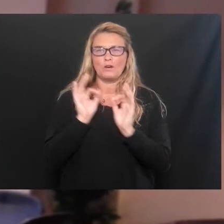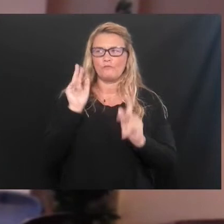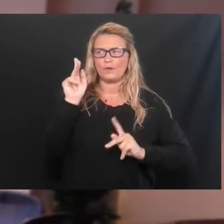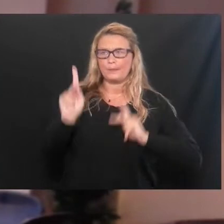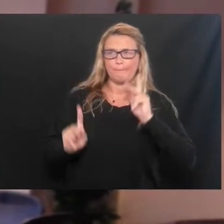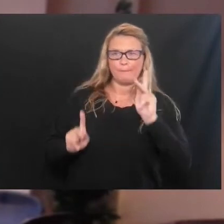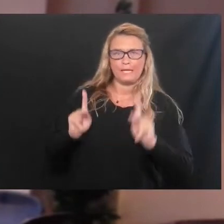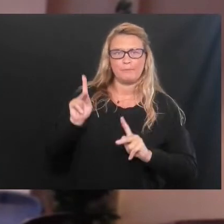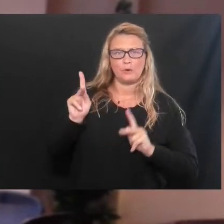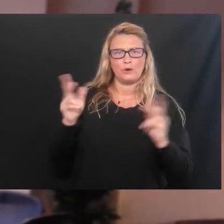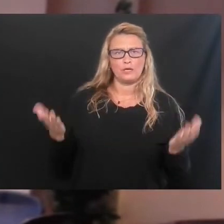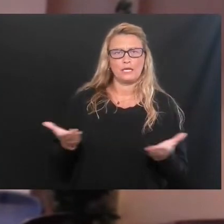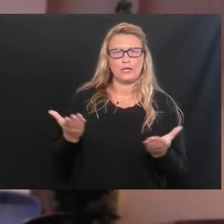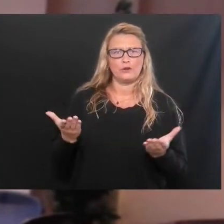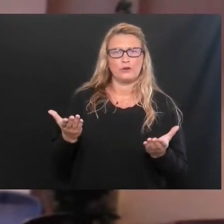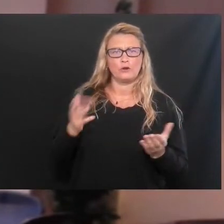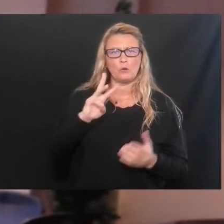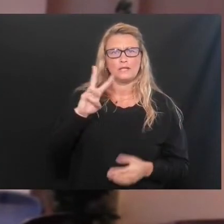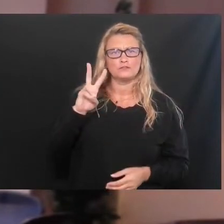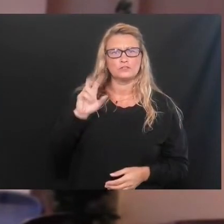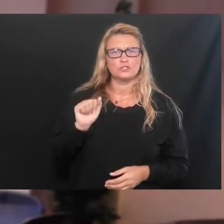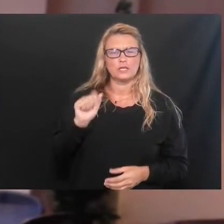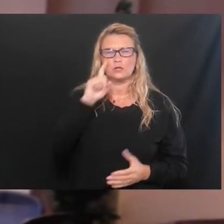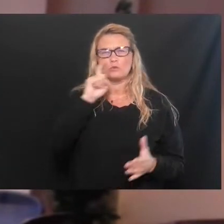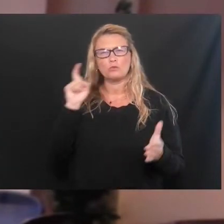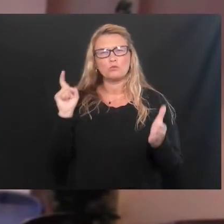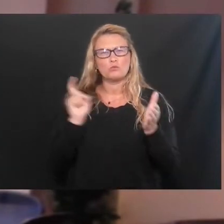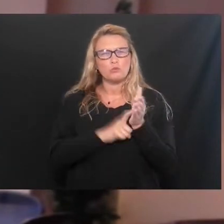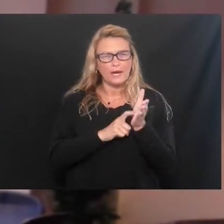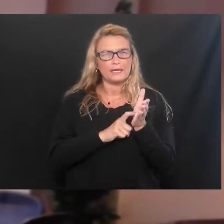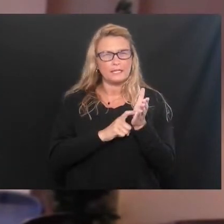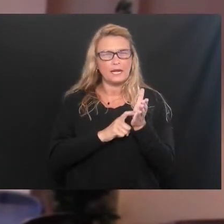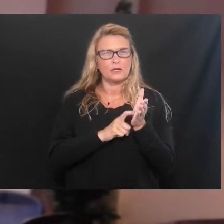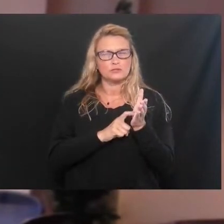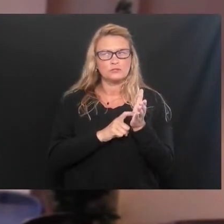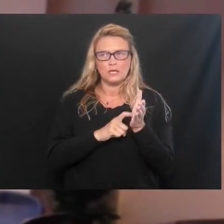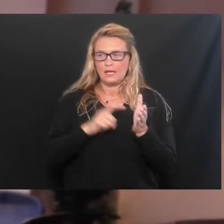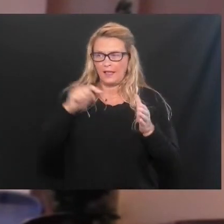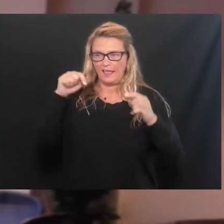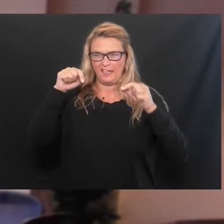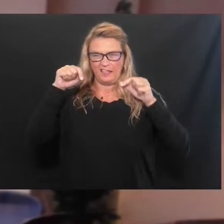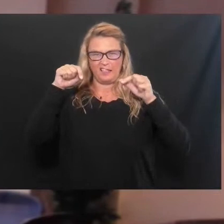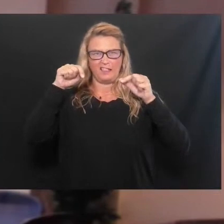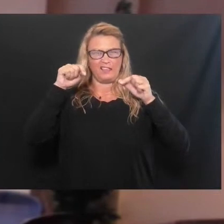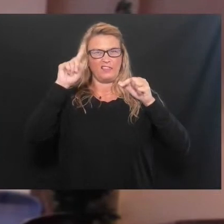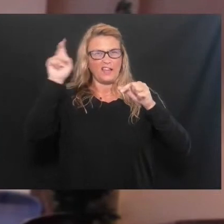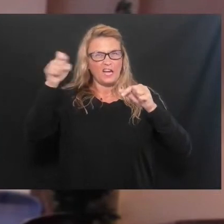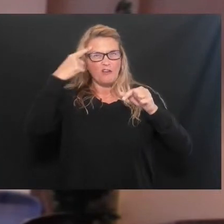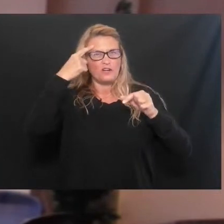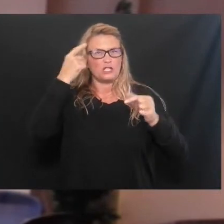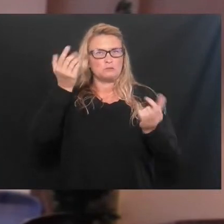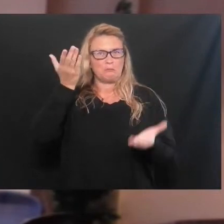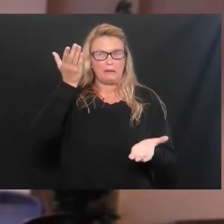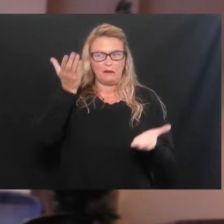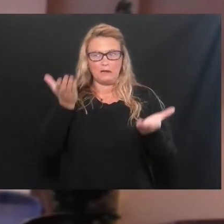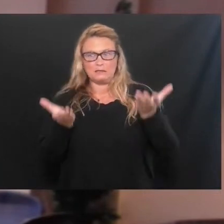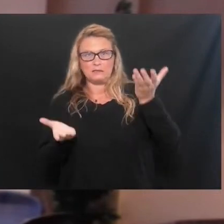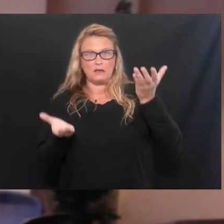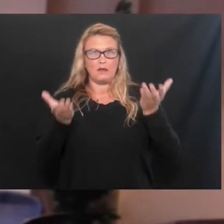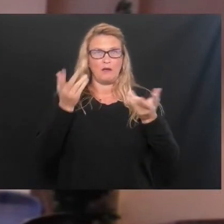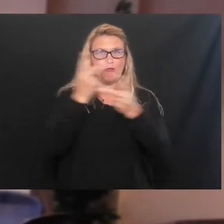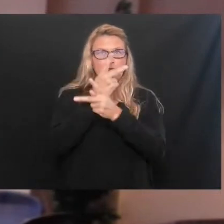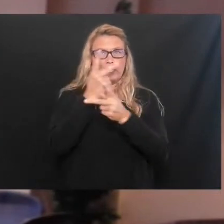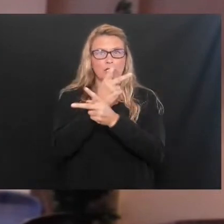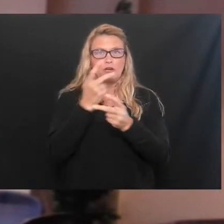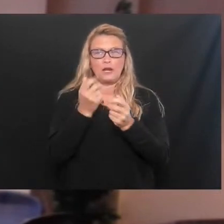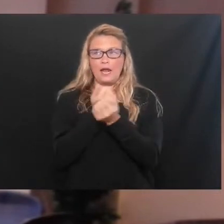our state to recognize what an incredibly difficult balancing act he has, trying to, as he said, keep